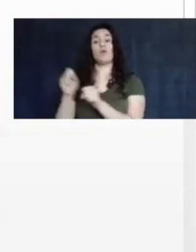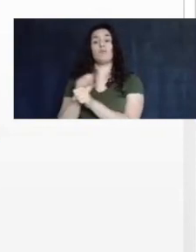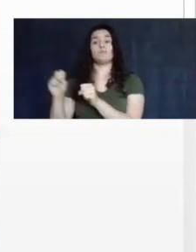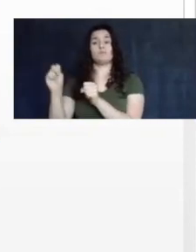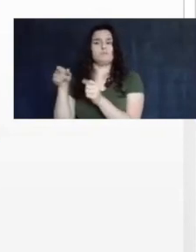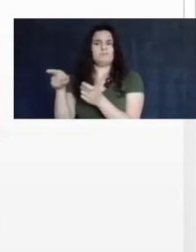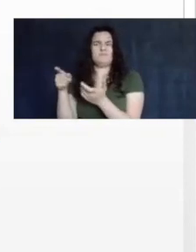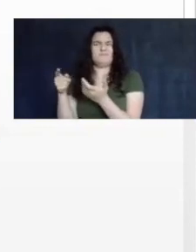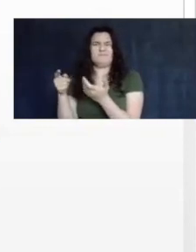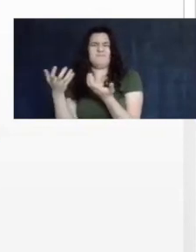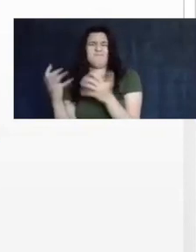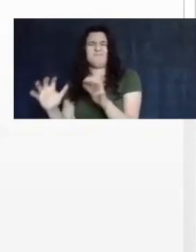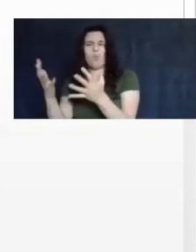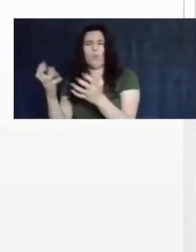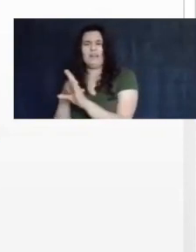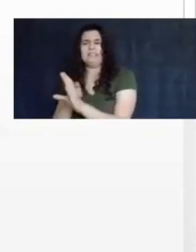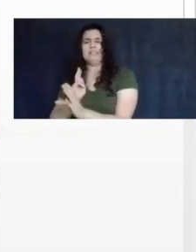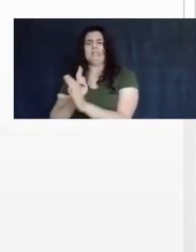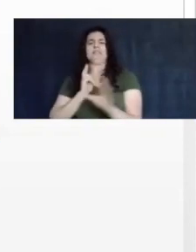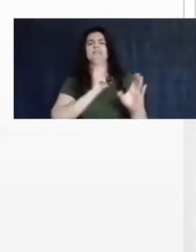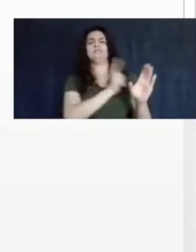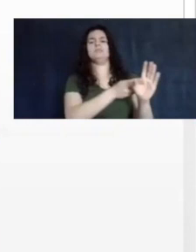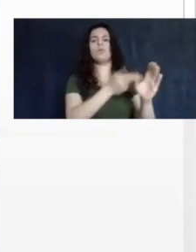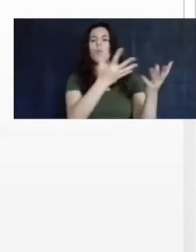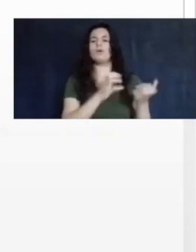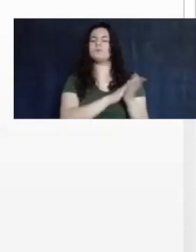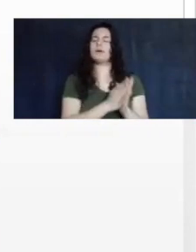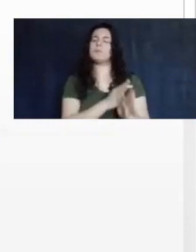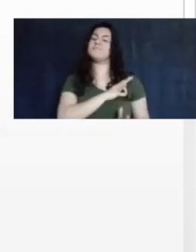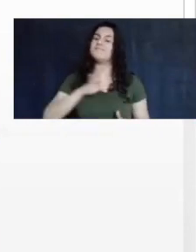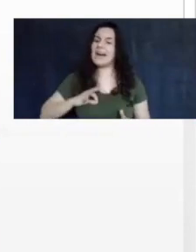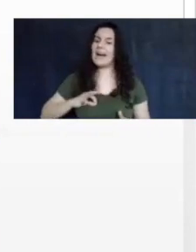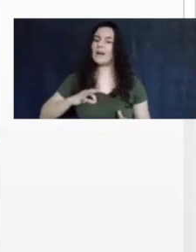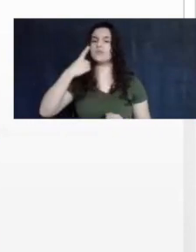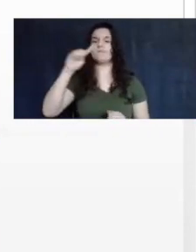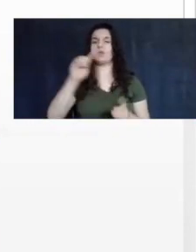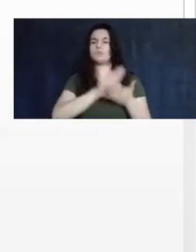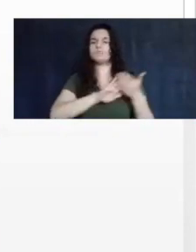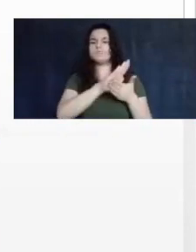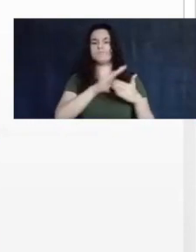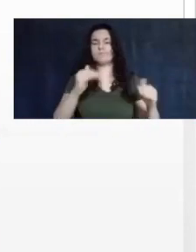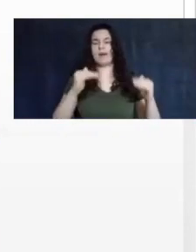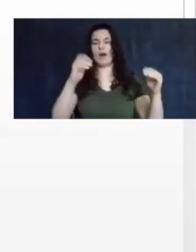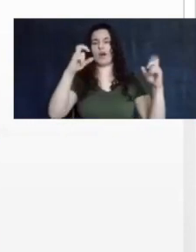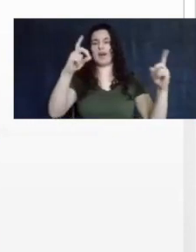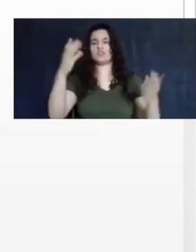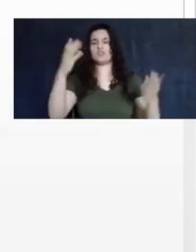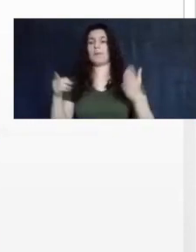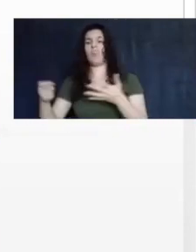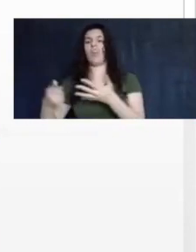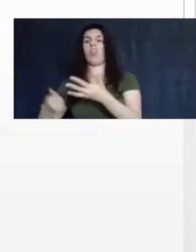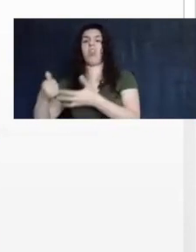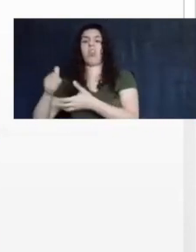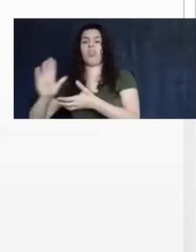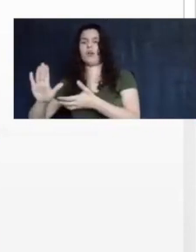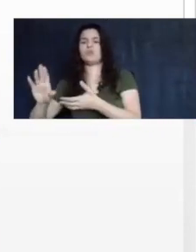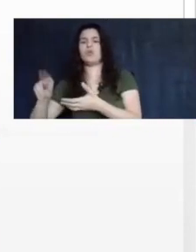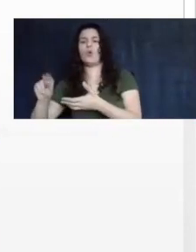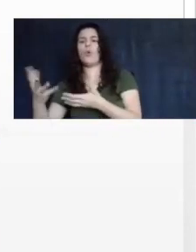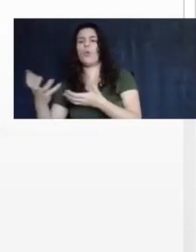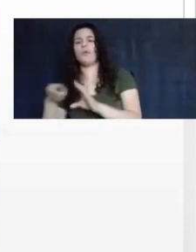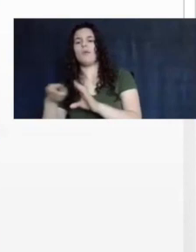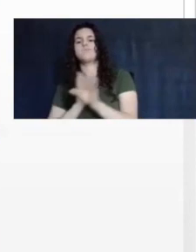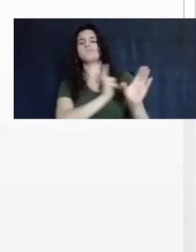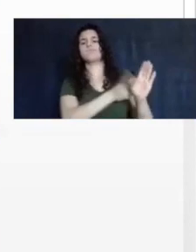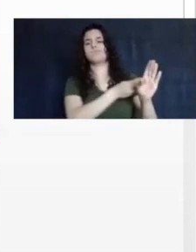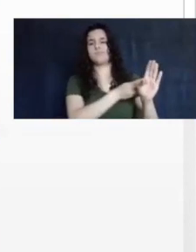degree to look to become faculty in higher ed. So we have some that are in K-12 that want to leave K-12, not move up within. Then the other group, and I'd say